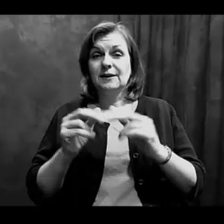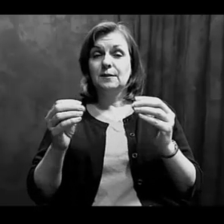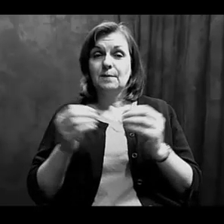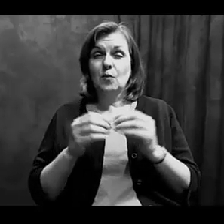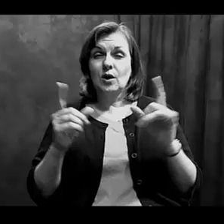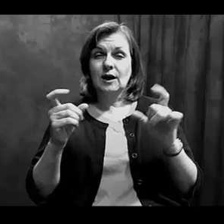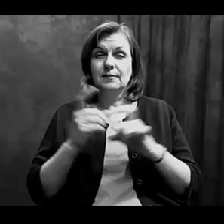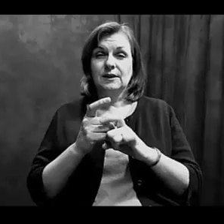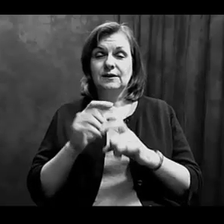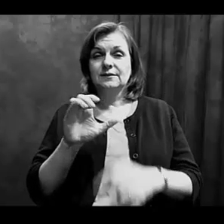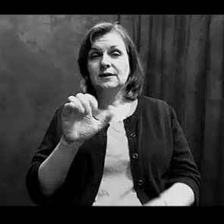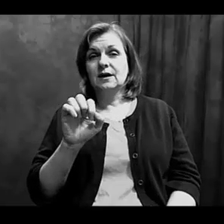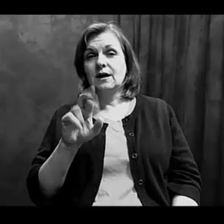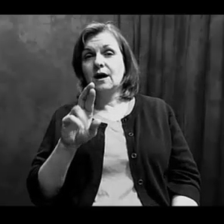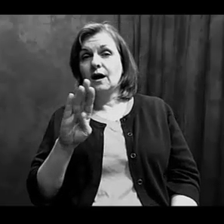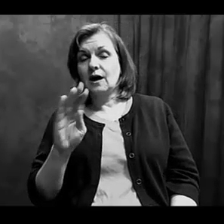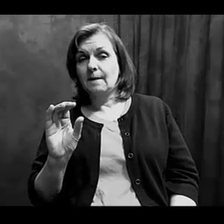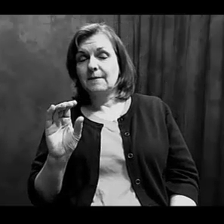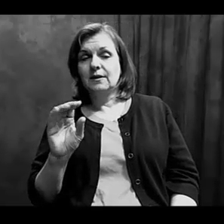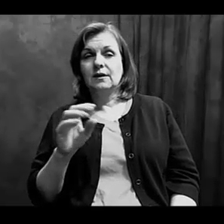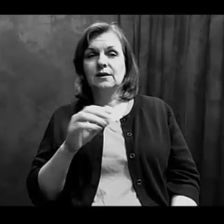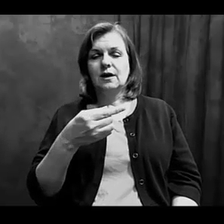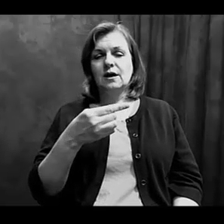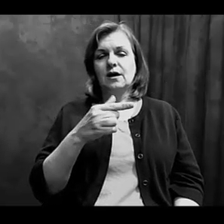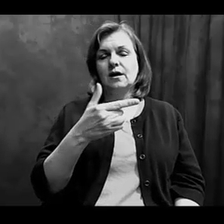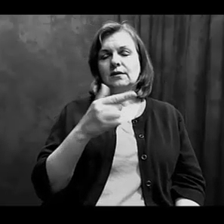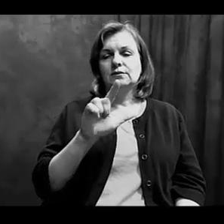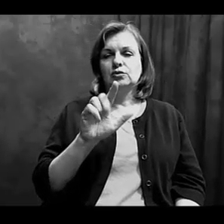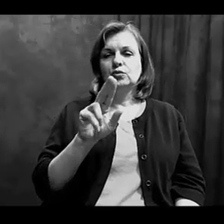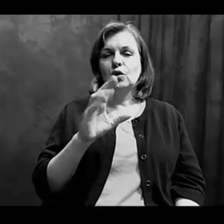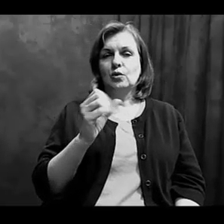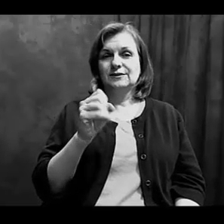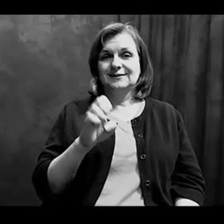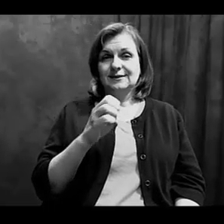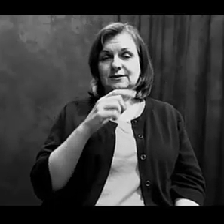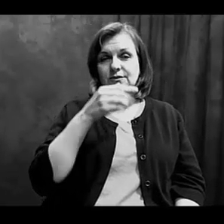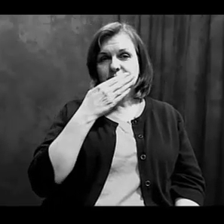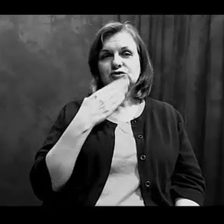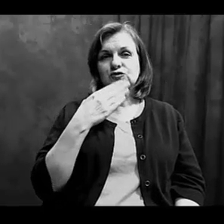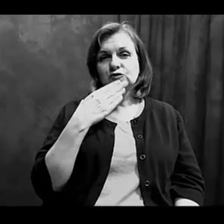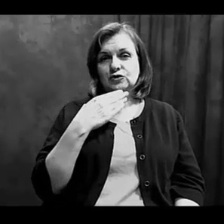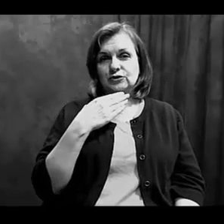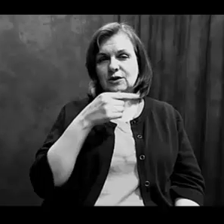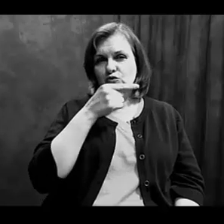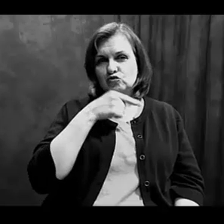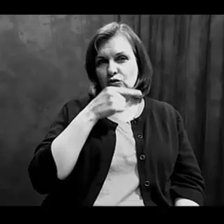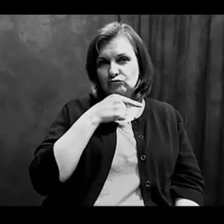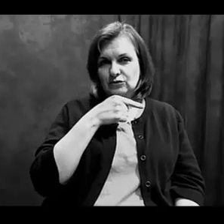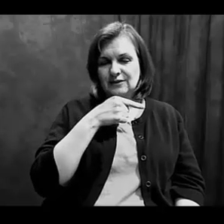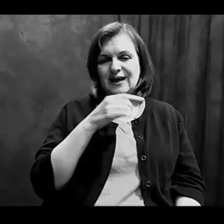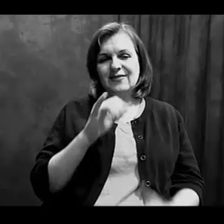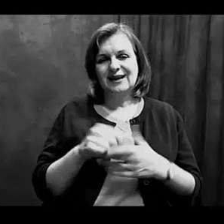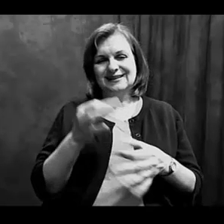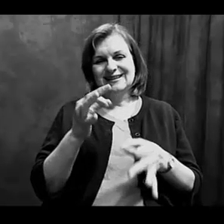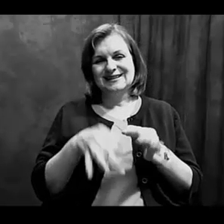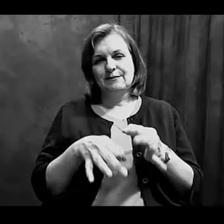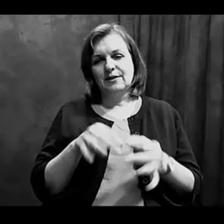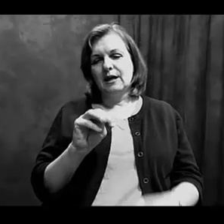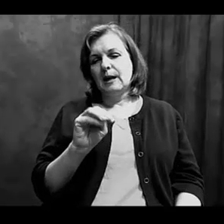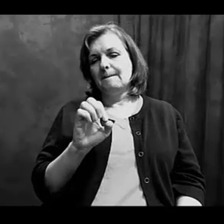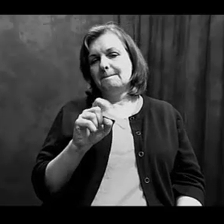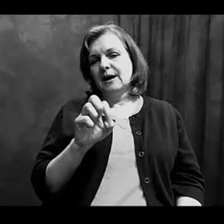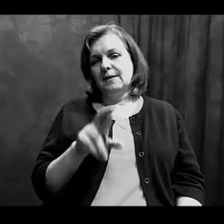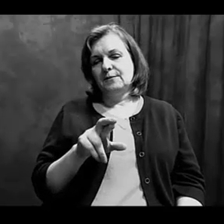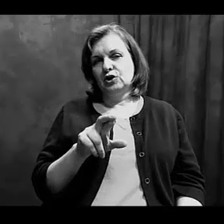So to build, in this case, a more complex carbohydrate, so glucose is sugar, we've talked about that. Glucose is